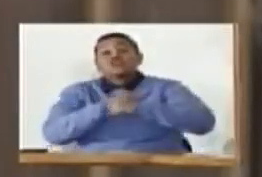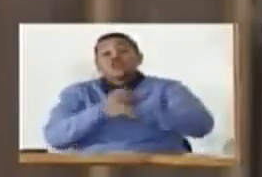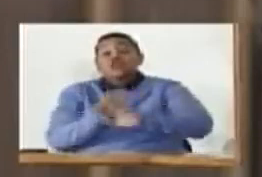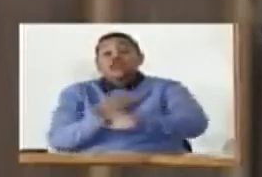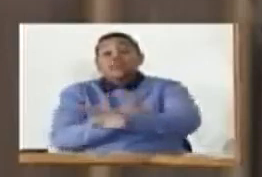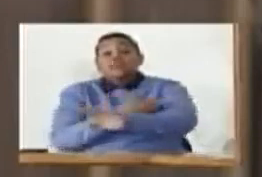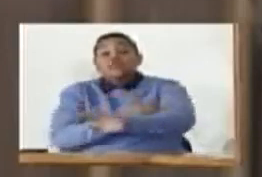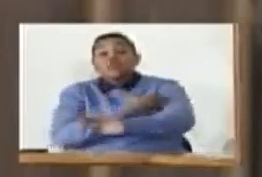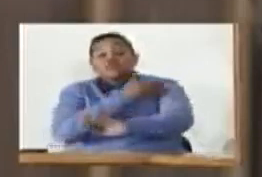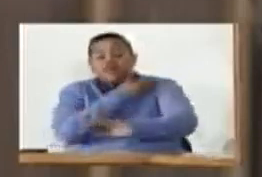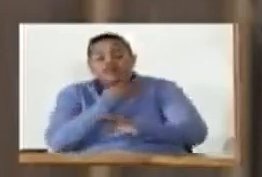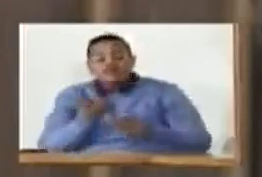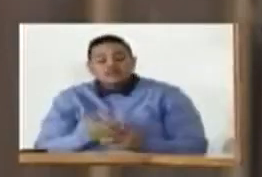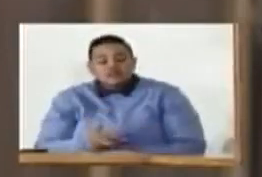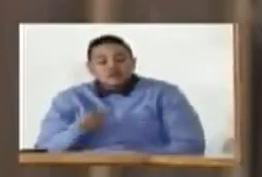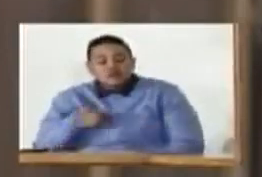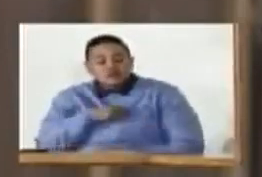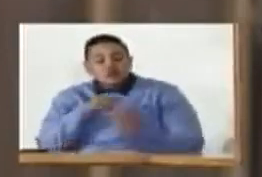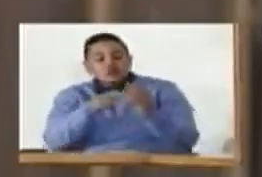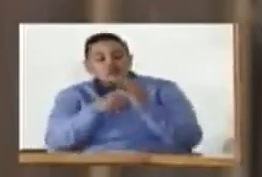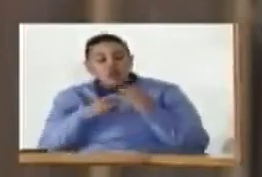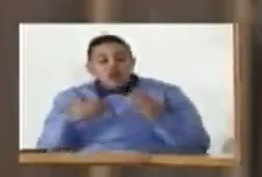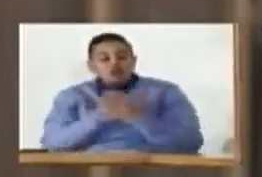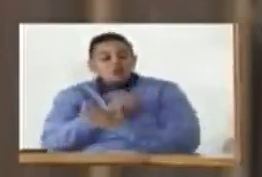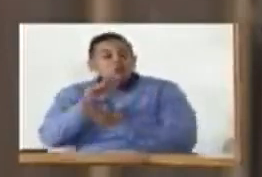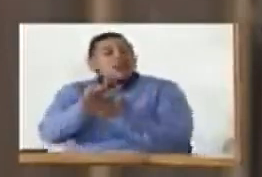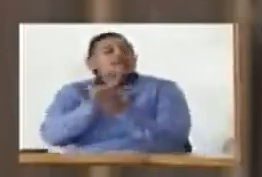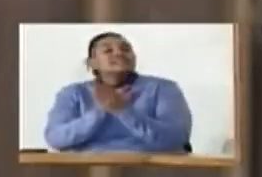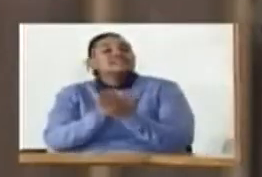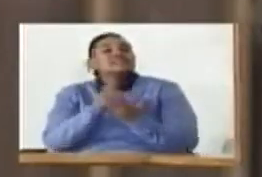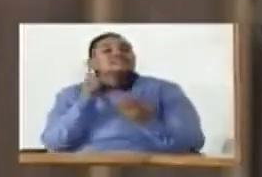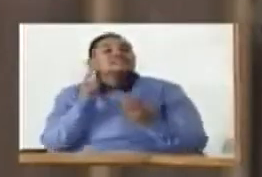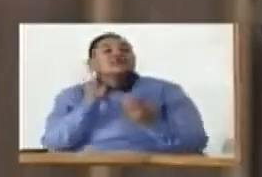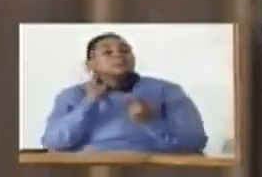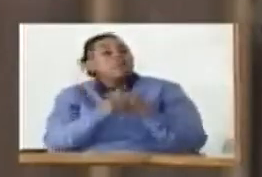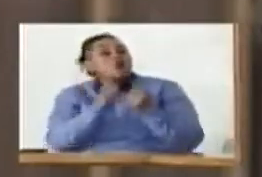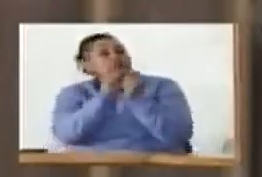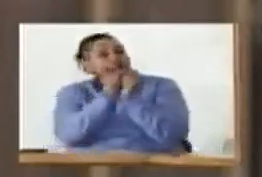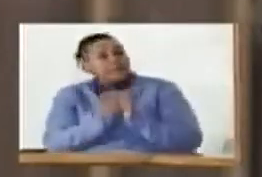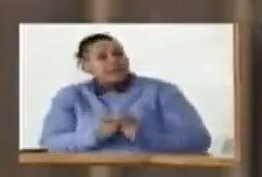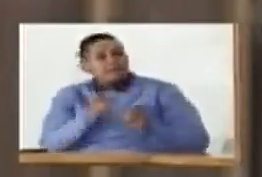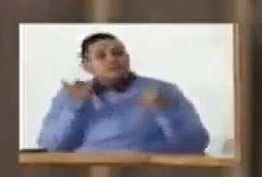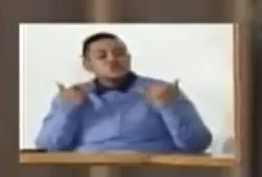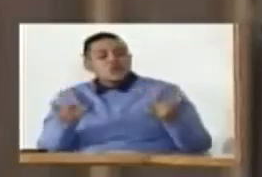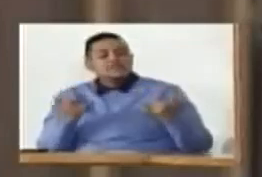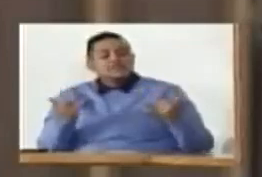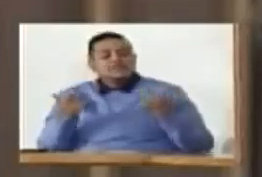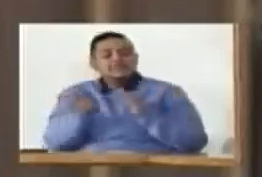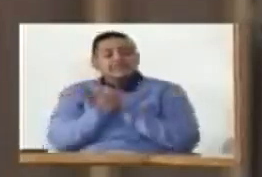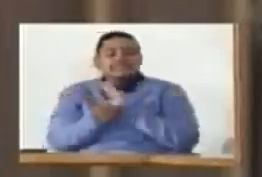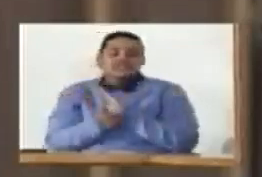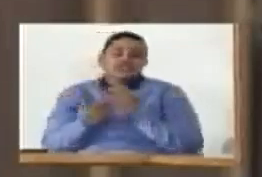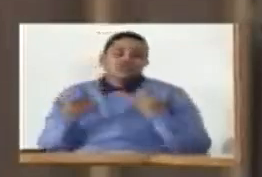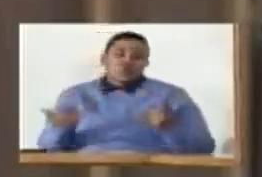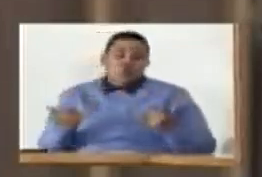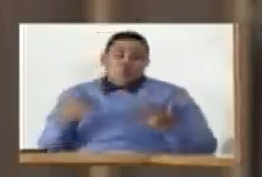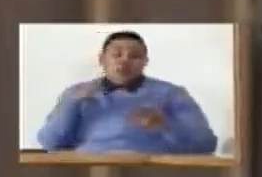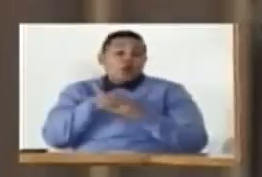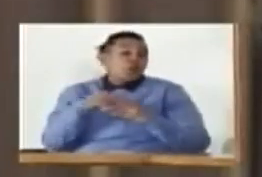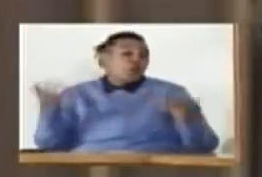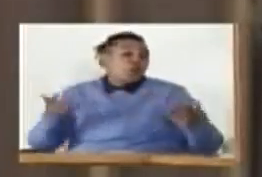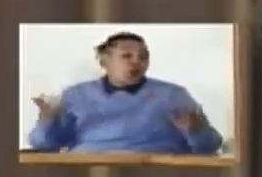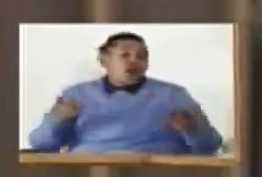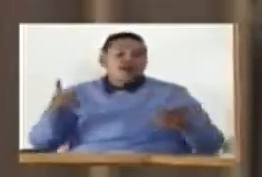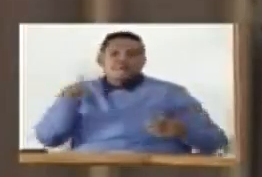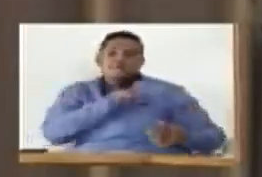improvement, we require new legislation and/or amendments to existing legislation, including